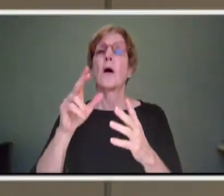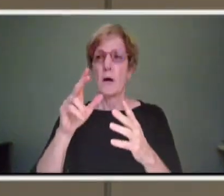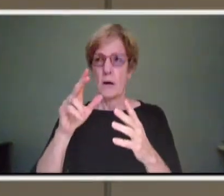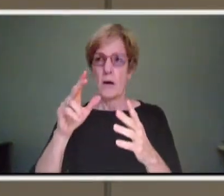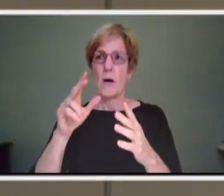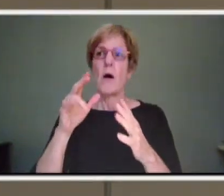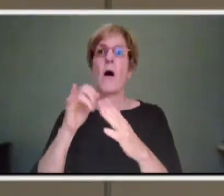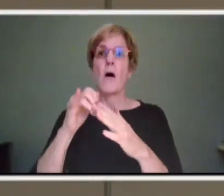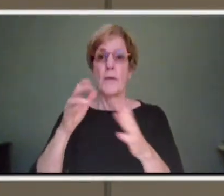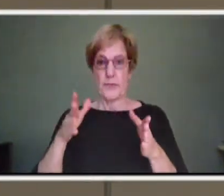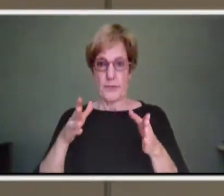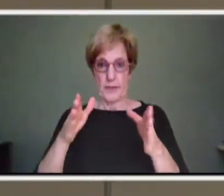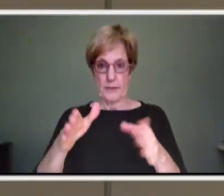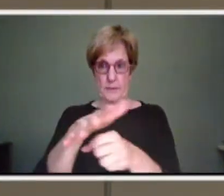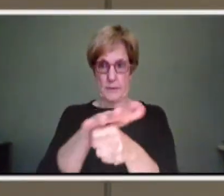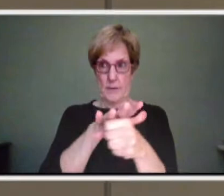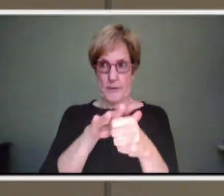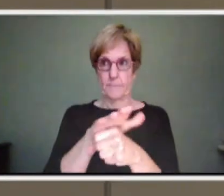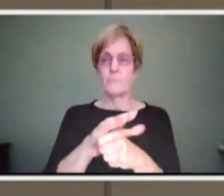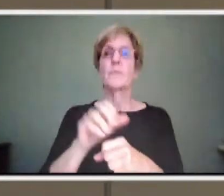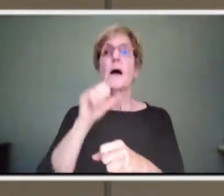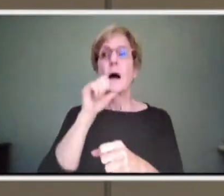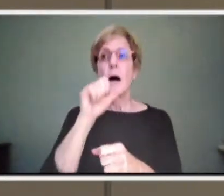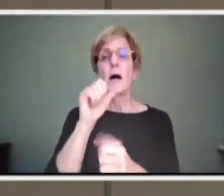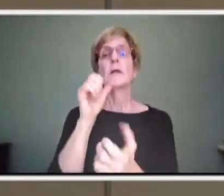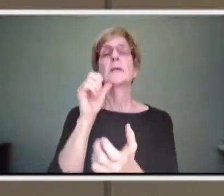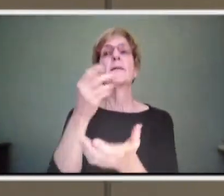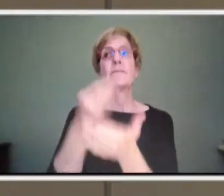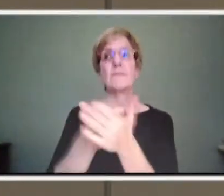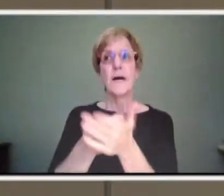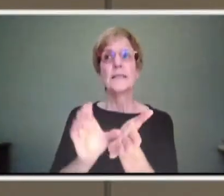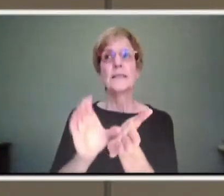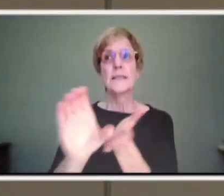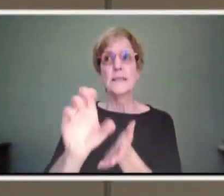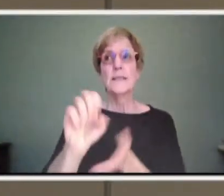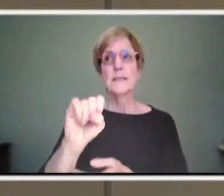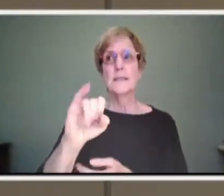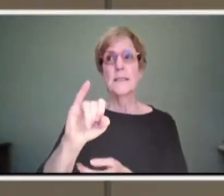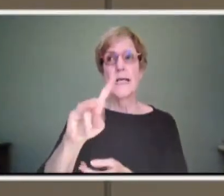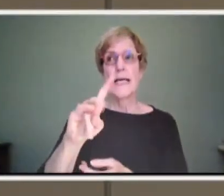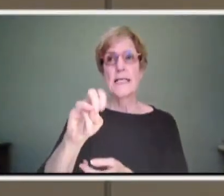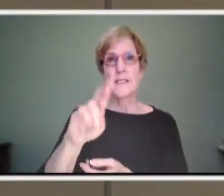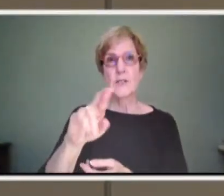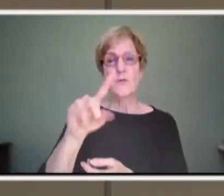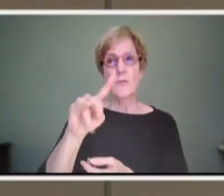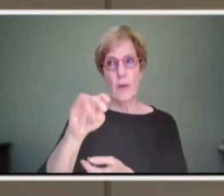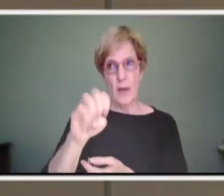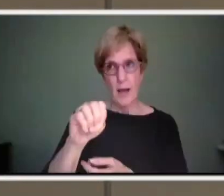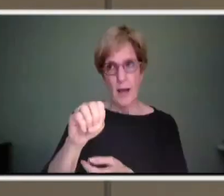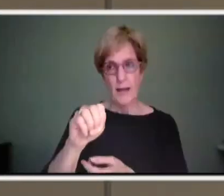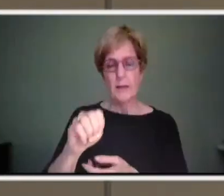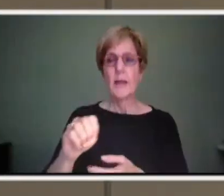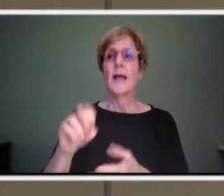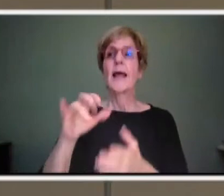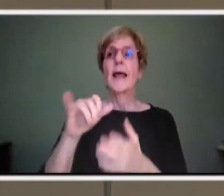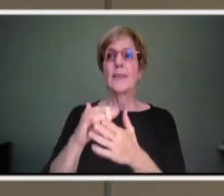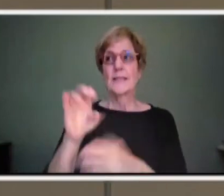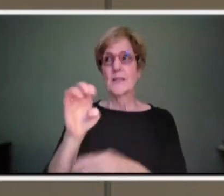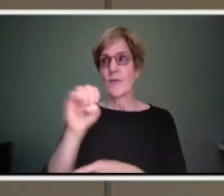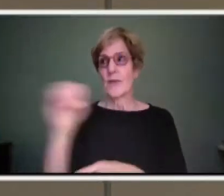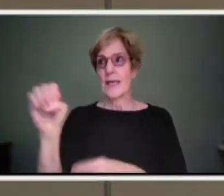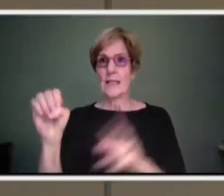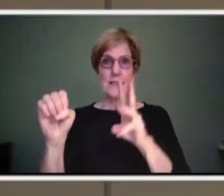future unfunded Silver Line routes. This exacerbated displacement, particularly on the east and west